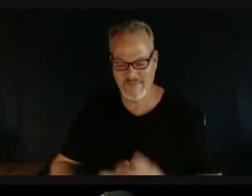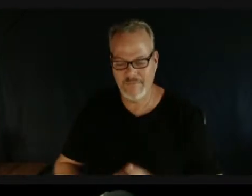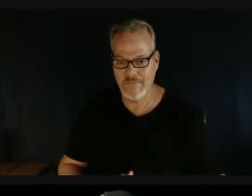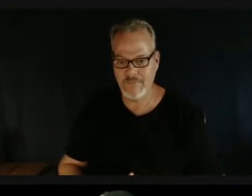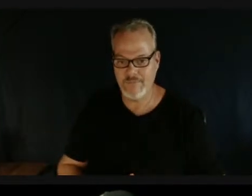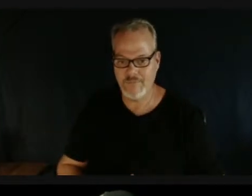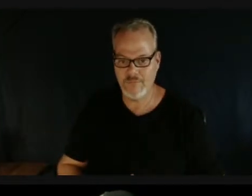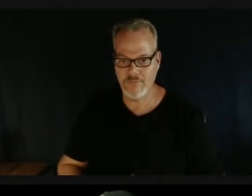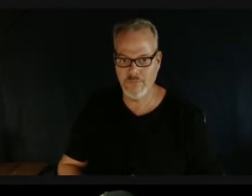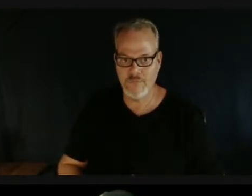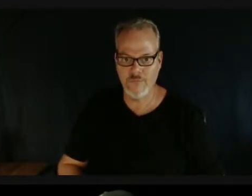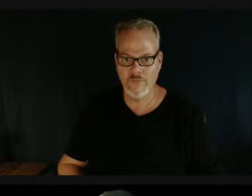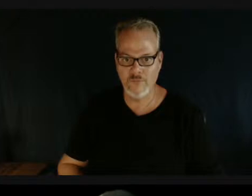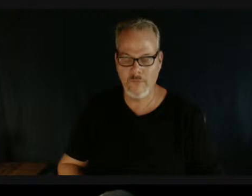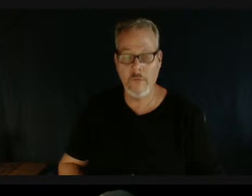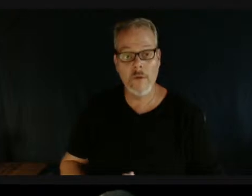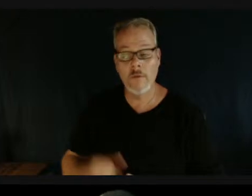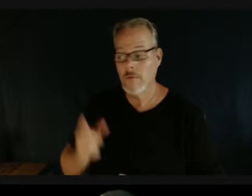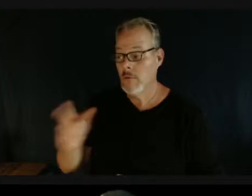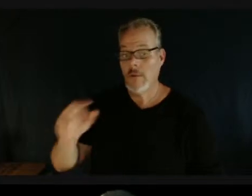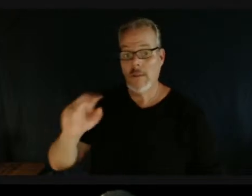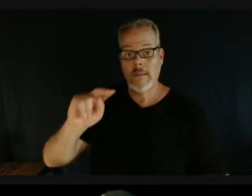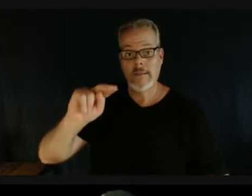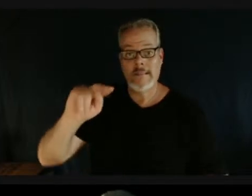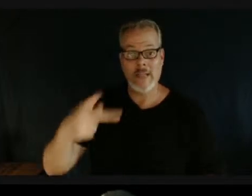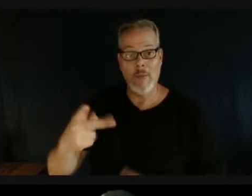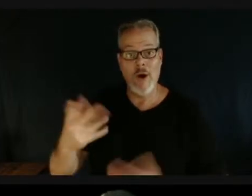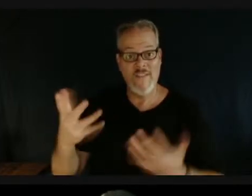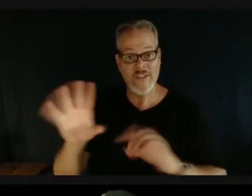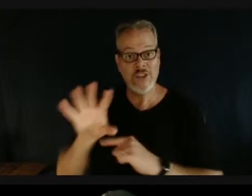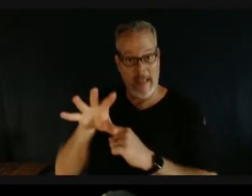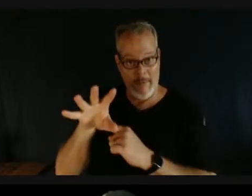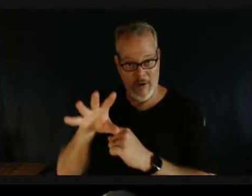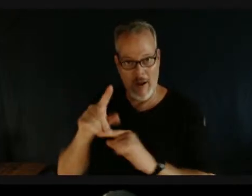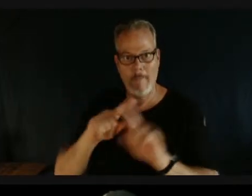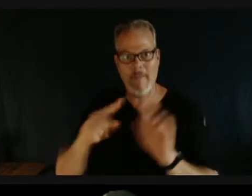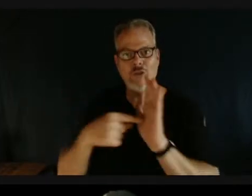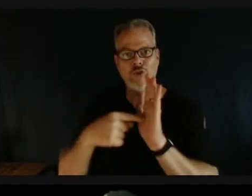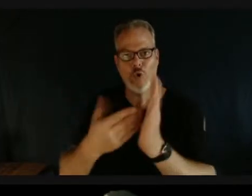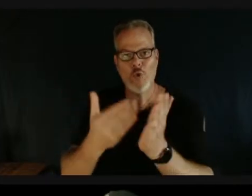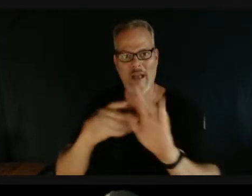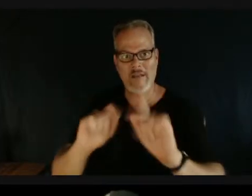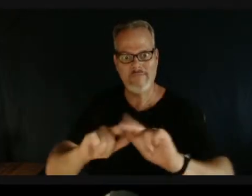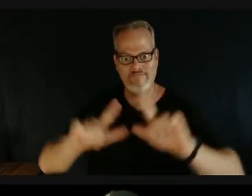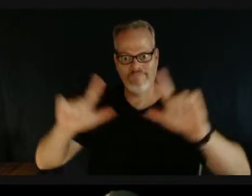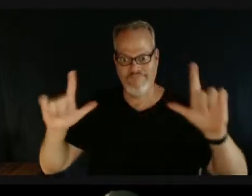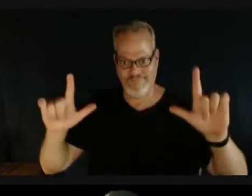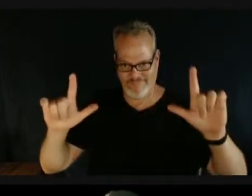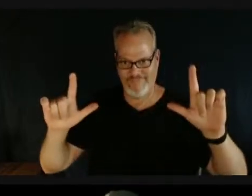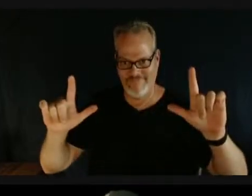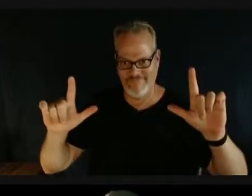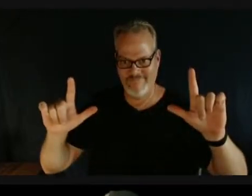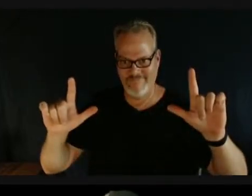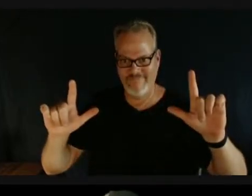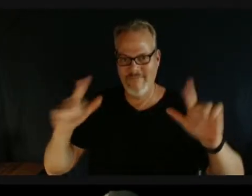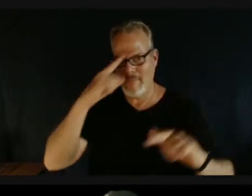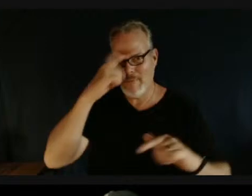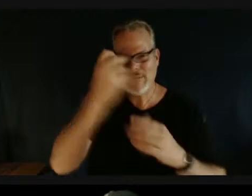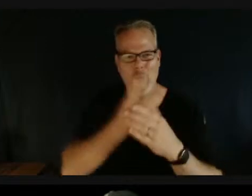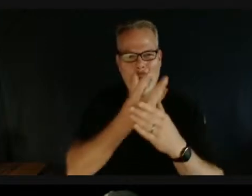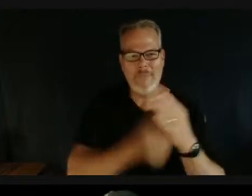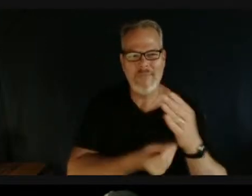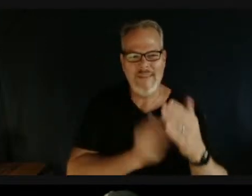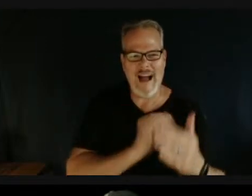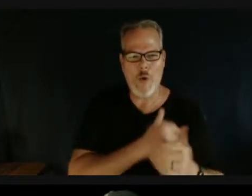Okay, we saw the National Park camera already, but I thought I would blow it up for you guys so you can have a better angle since we're missing our other cameras and get